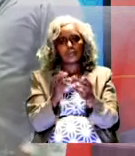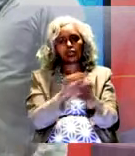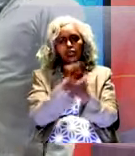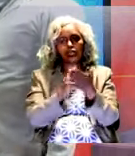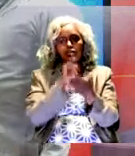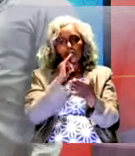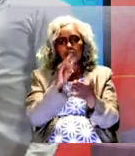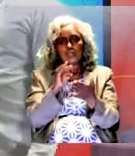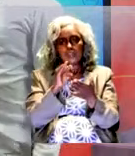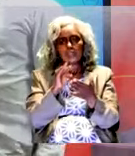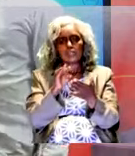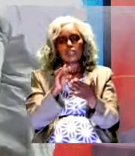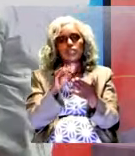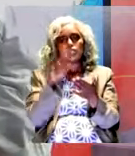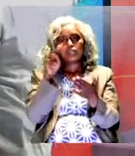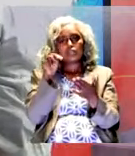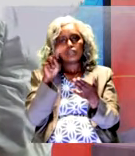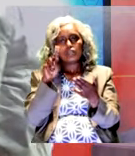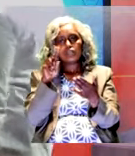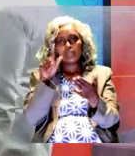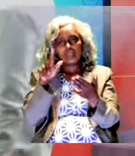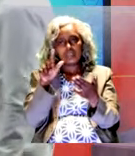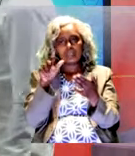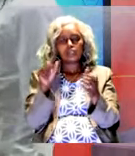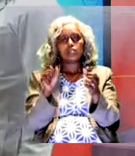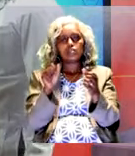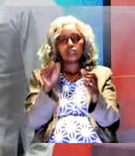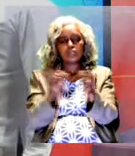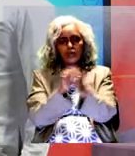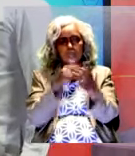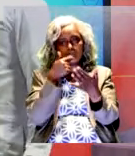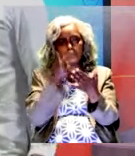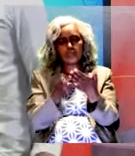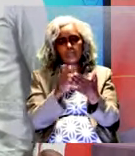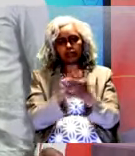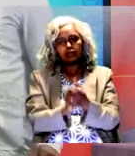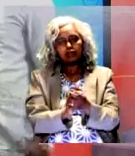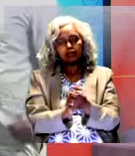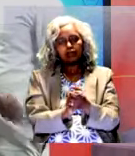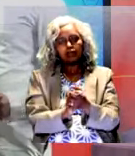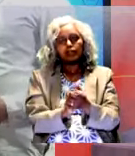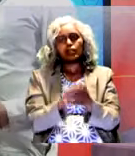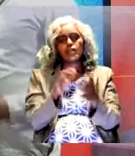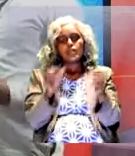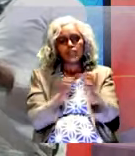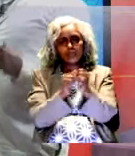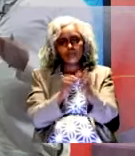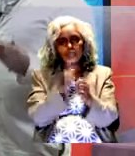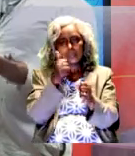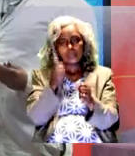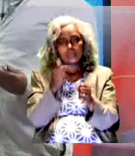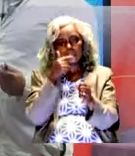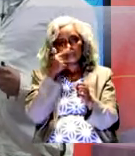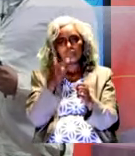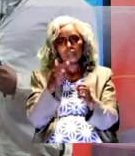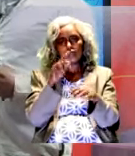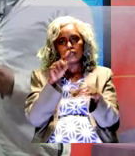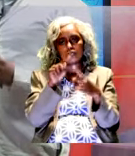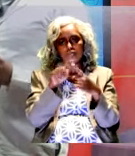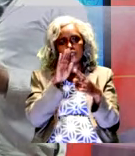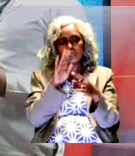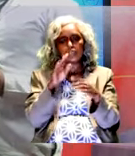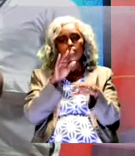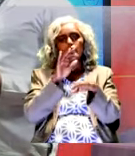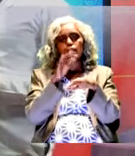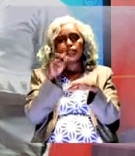is about null sequence. Let's define what a null sequence means. A sequence an is said to be a